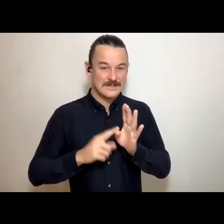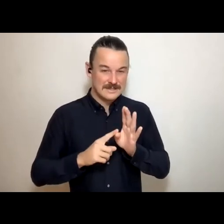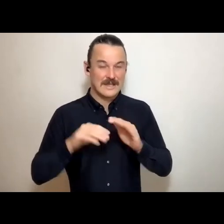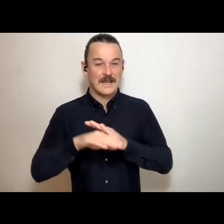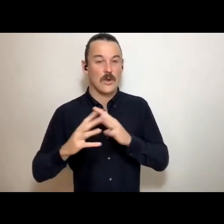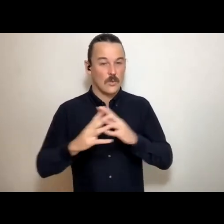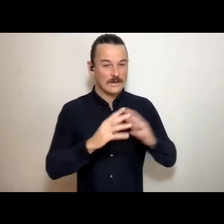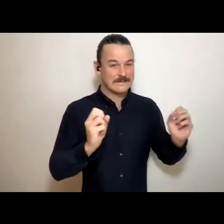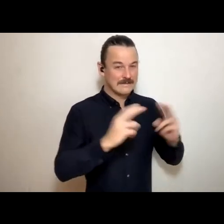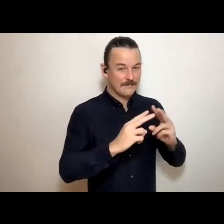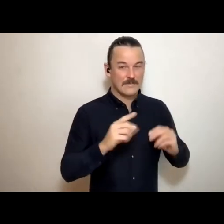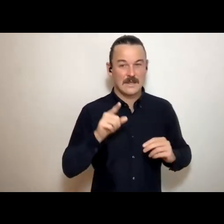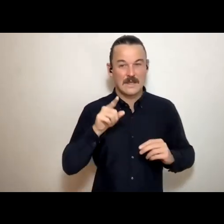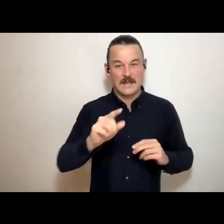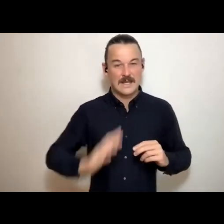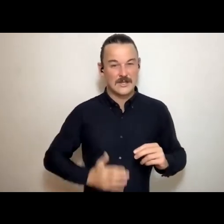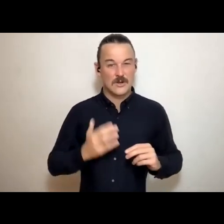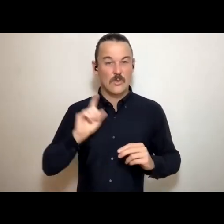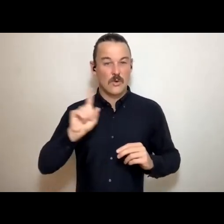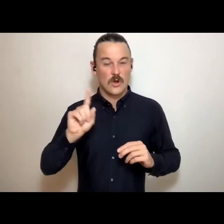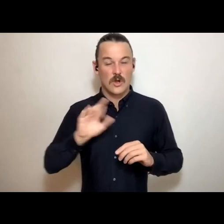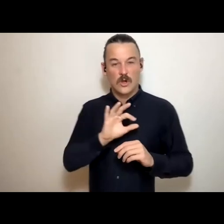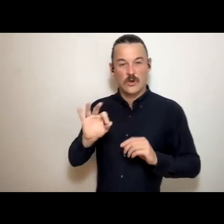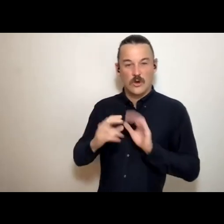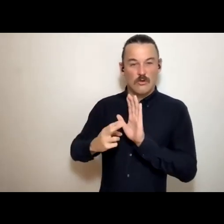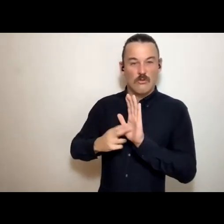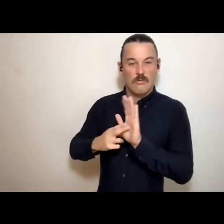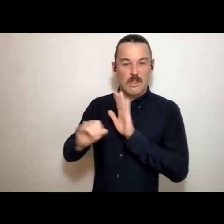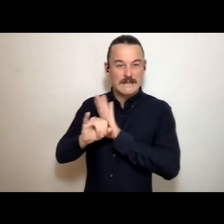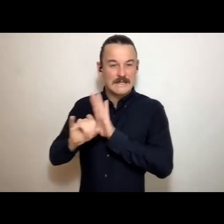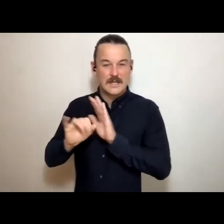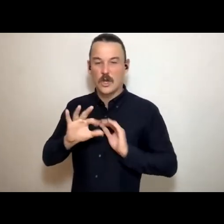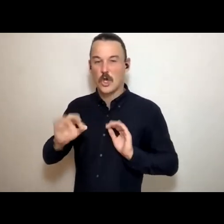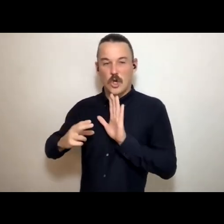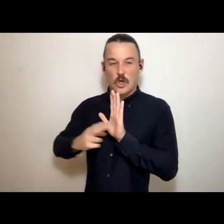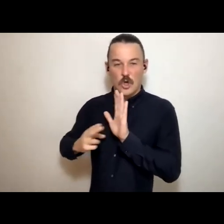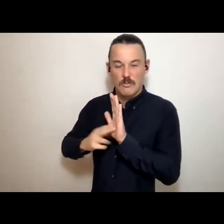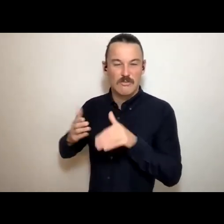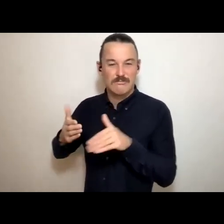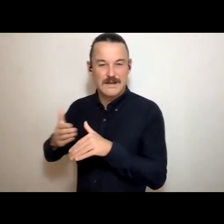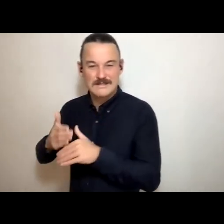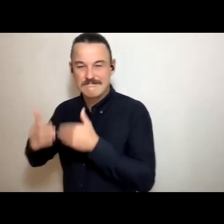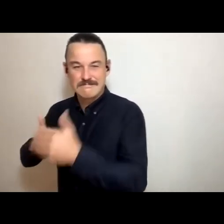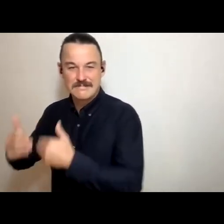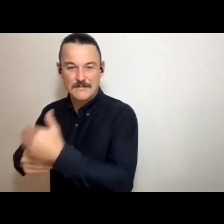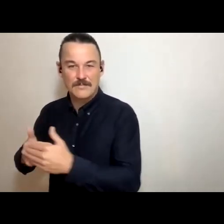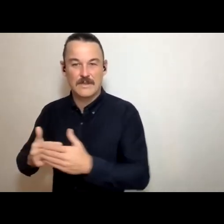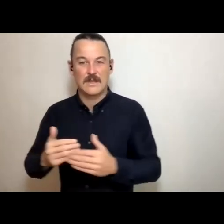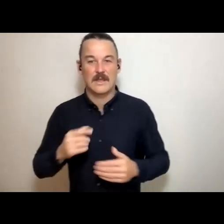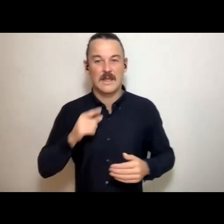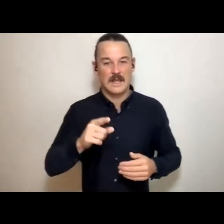pathologisation of non-normative identities and practices, and particularly in relation to crip and queer